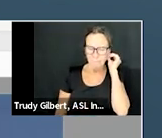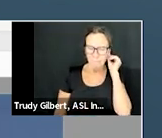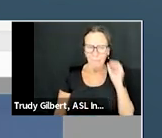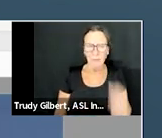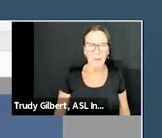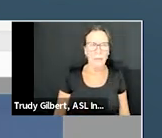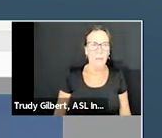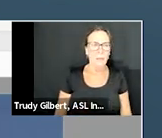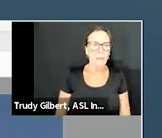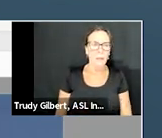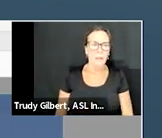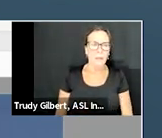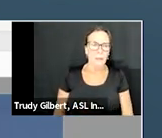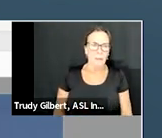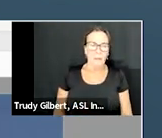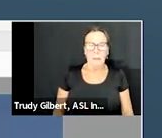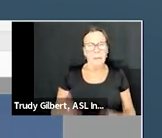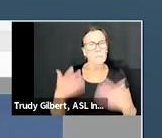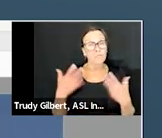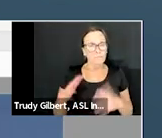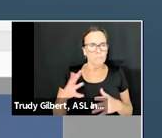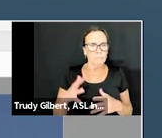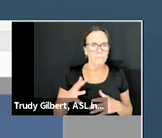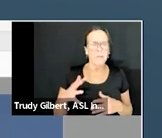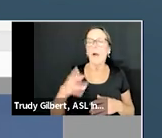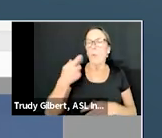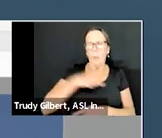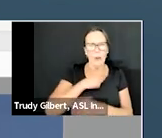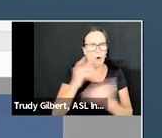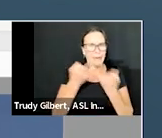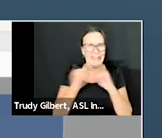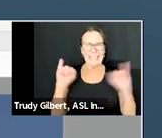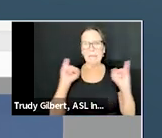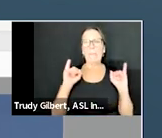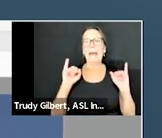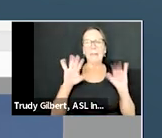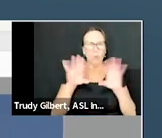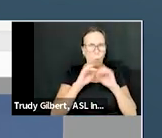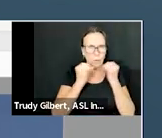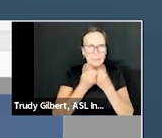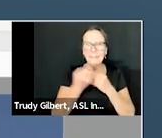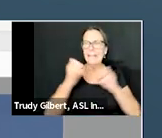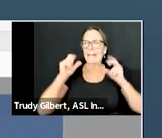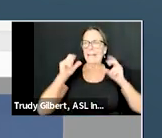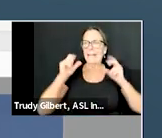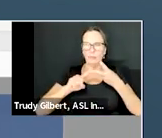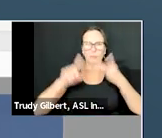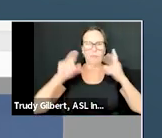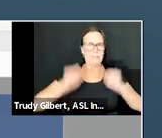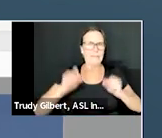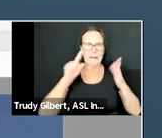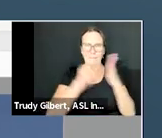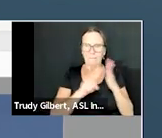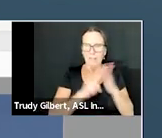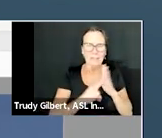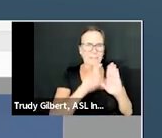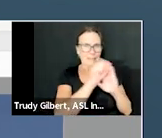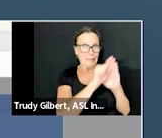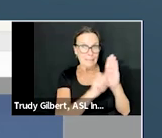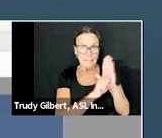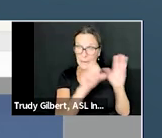So we are, as I mentioned, an independent organization. We can conduct investigations of state agencies